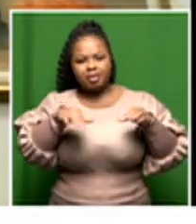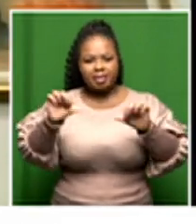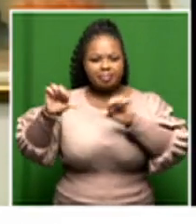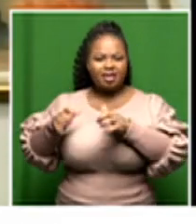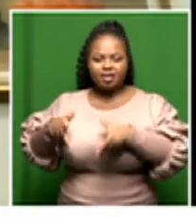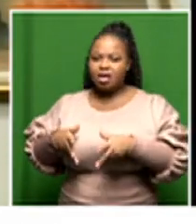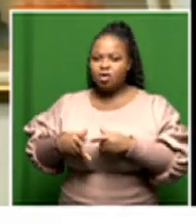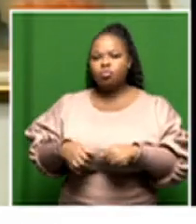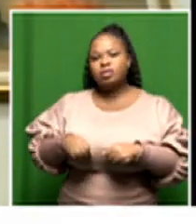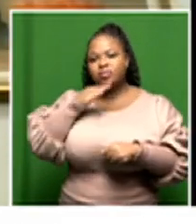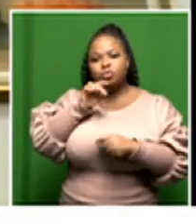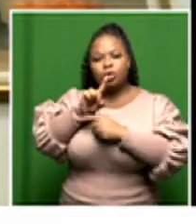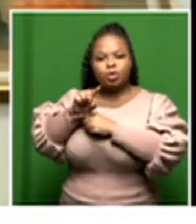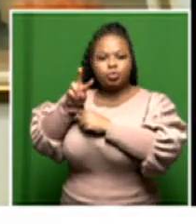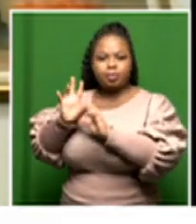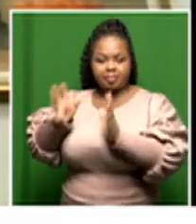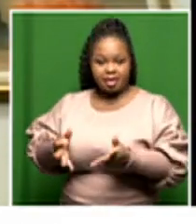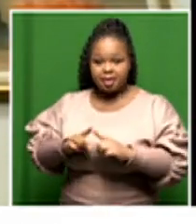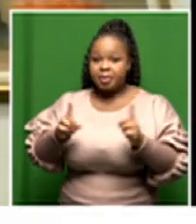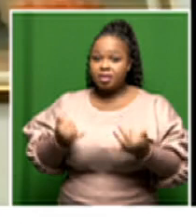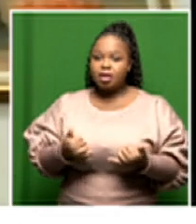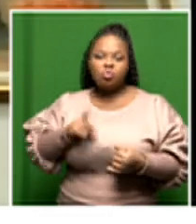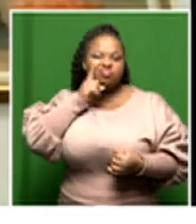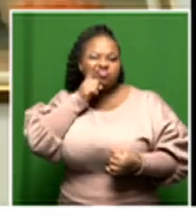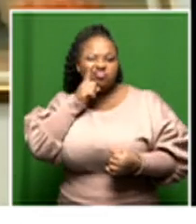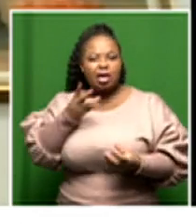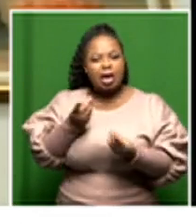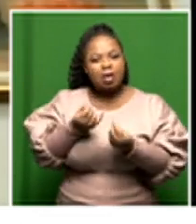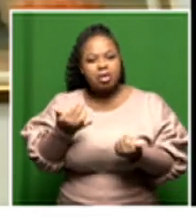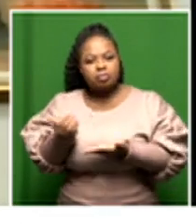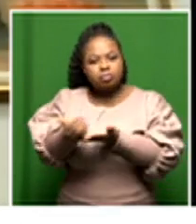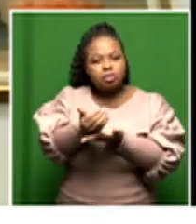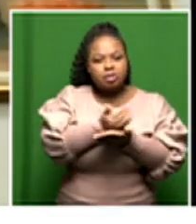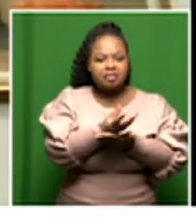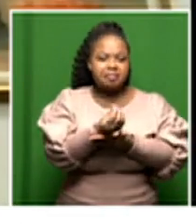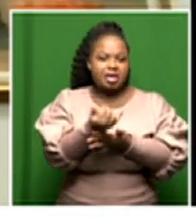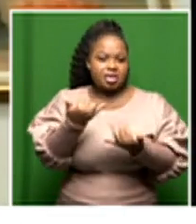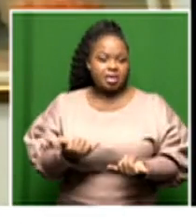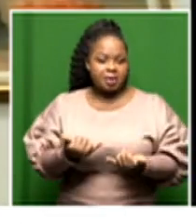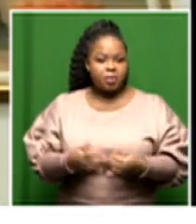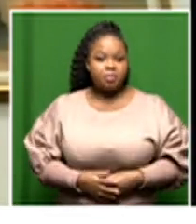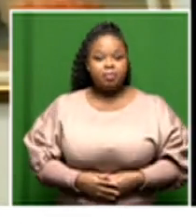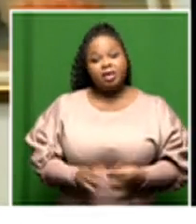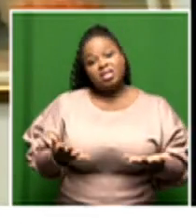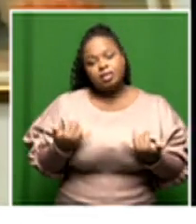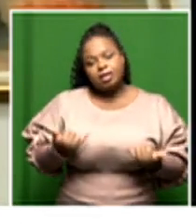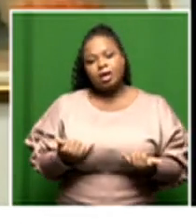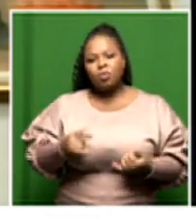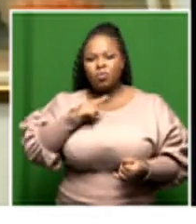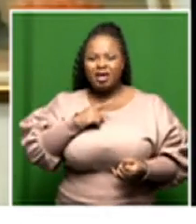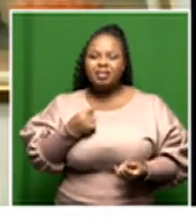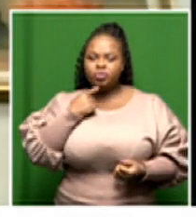the advisability and the cost effectiveness of that large footprint, which we regard